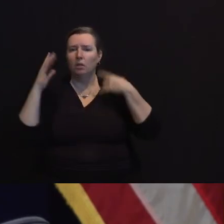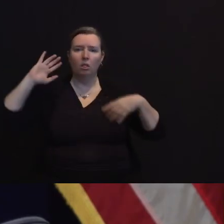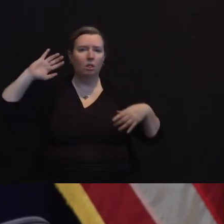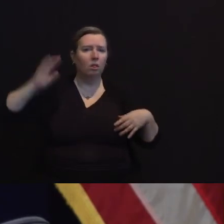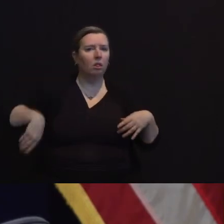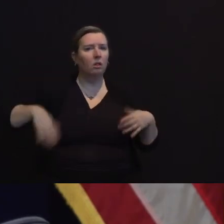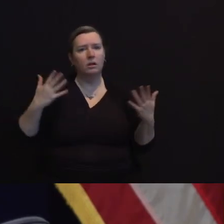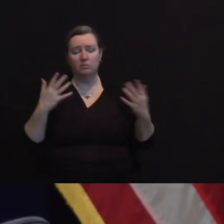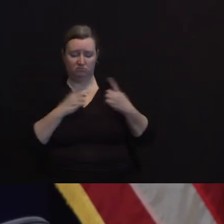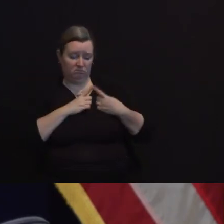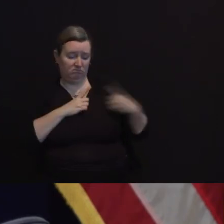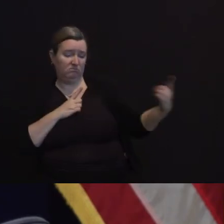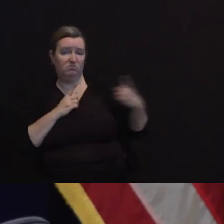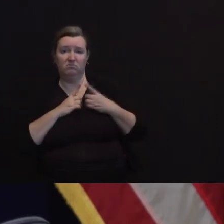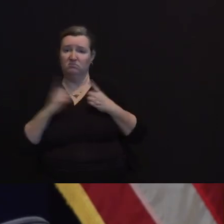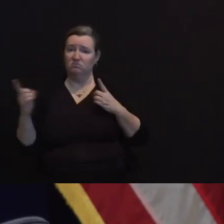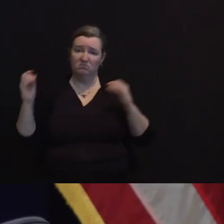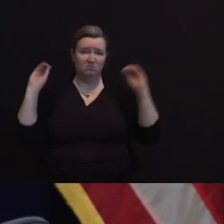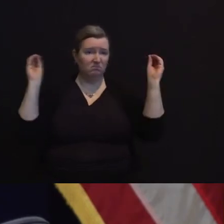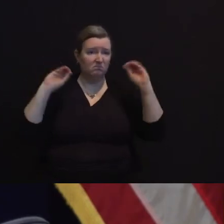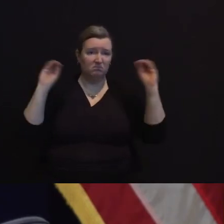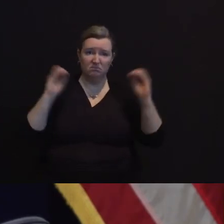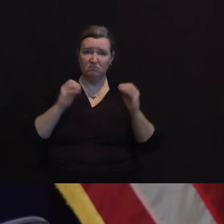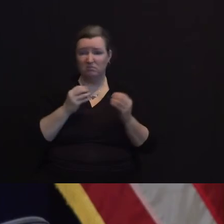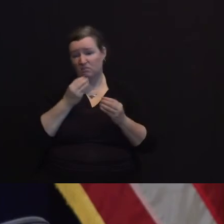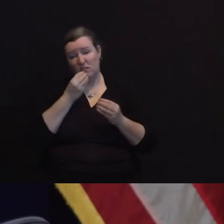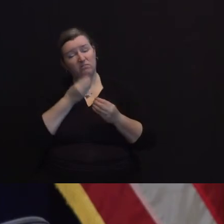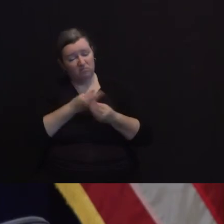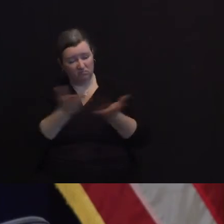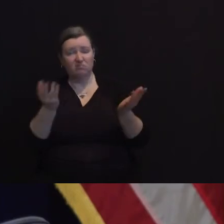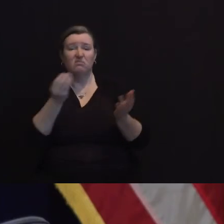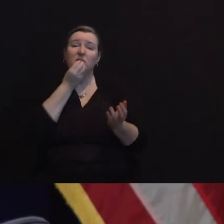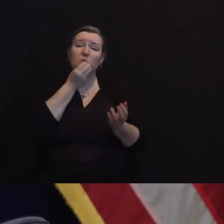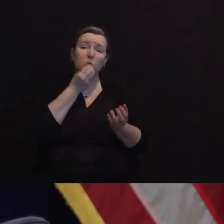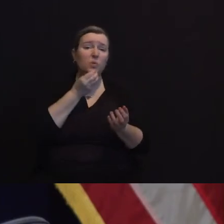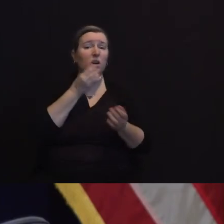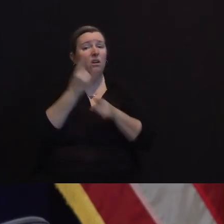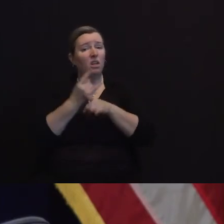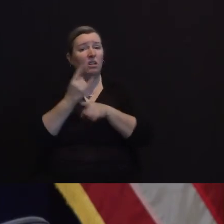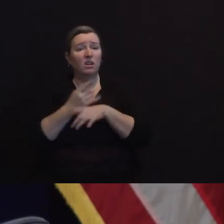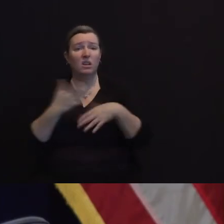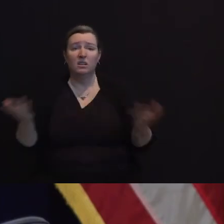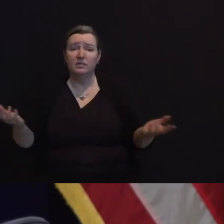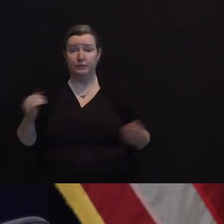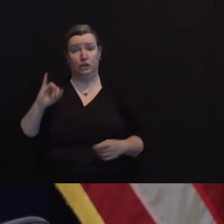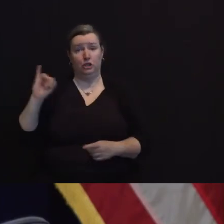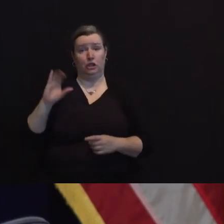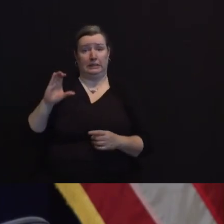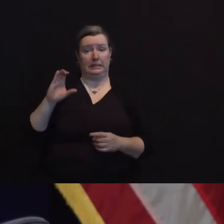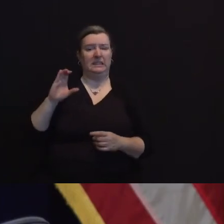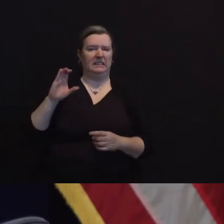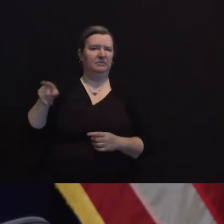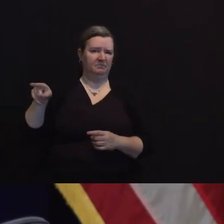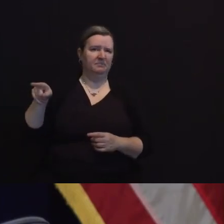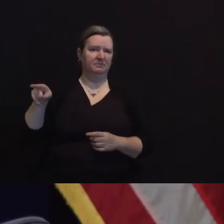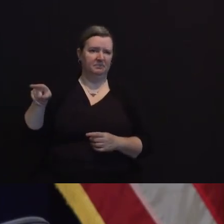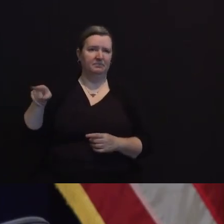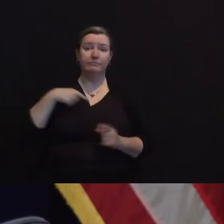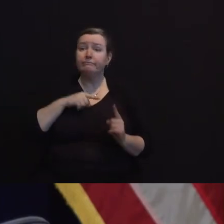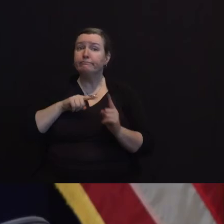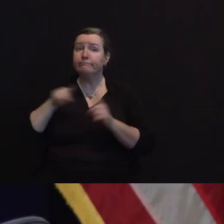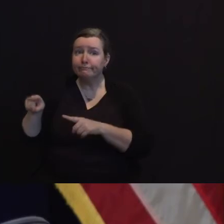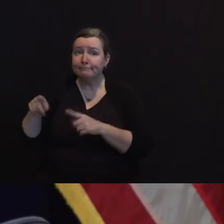food and alcohol. And lastly, in Jersey City police responded to and cited an